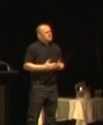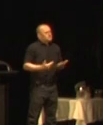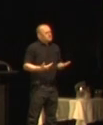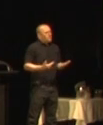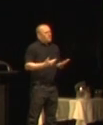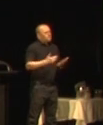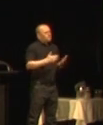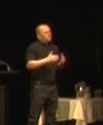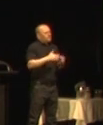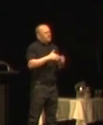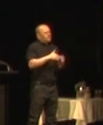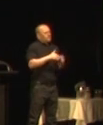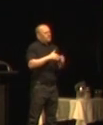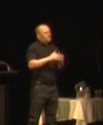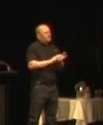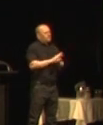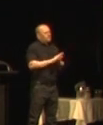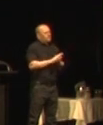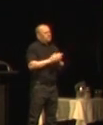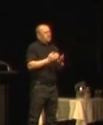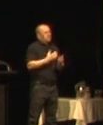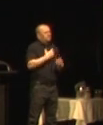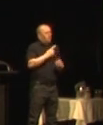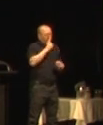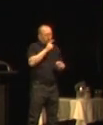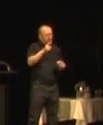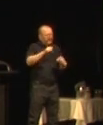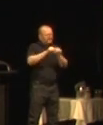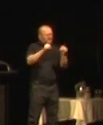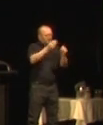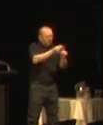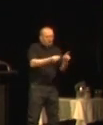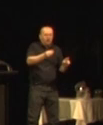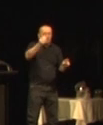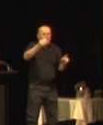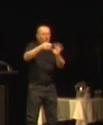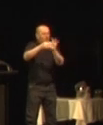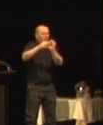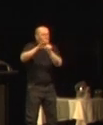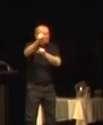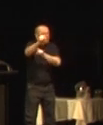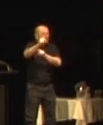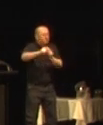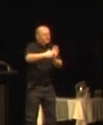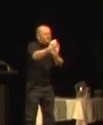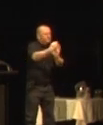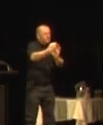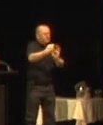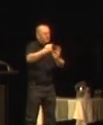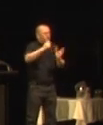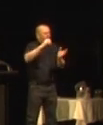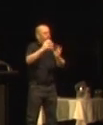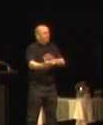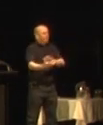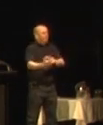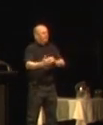to take a bigger risk than they would ordinarily take, to risk more, to stick their neck out farther. I think of libraries in particular that are